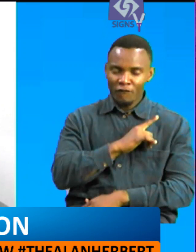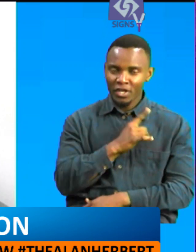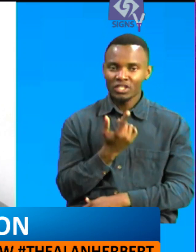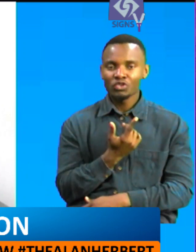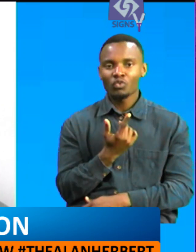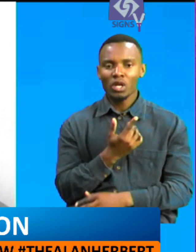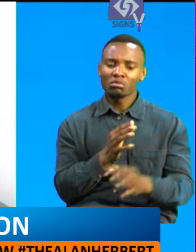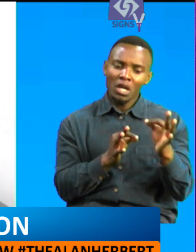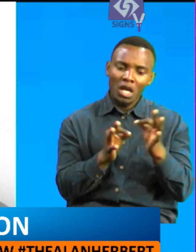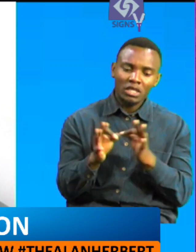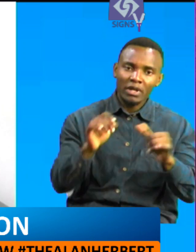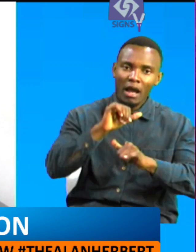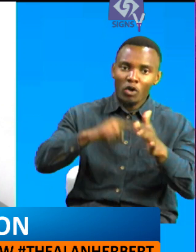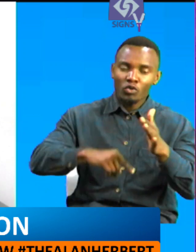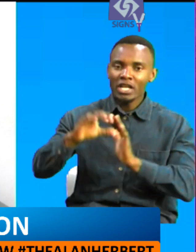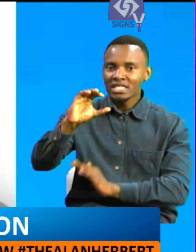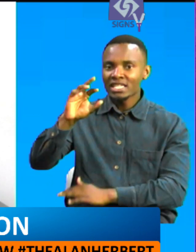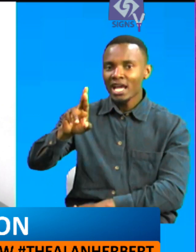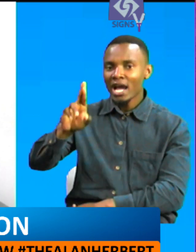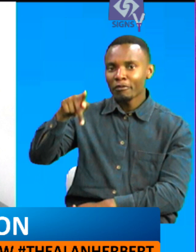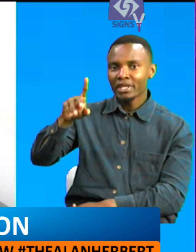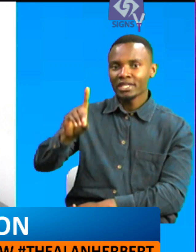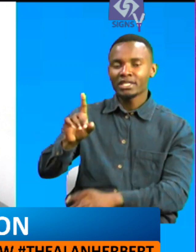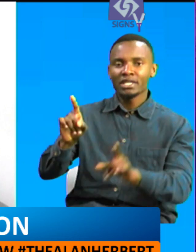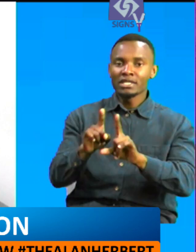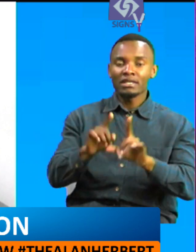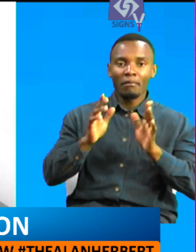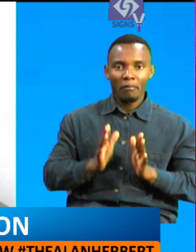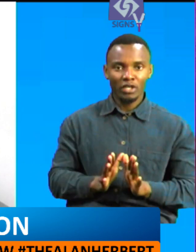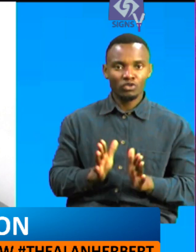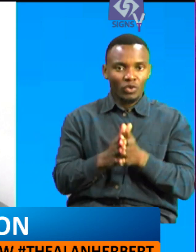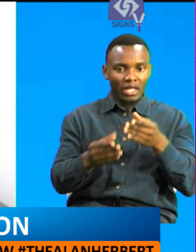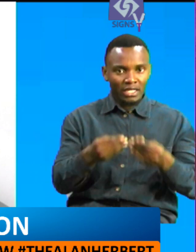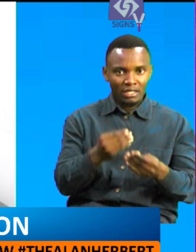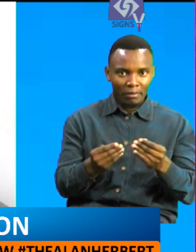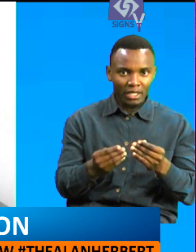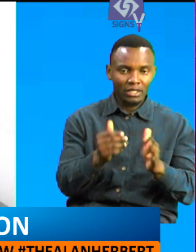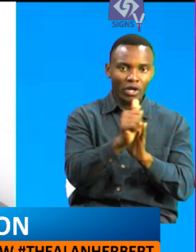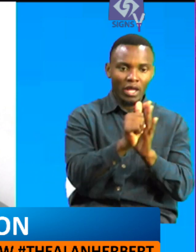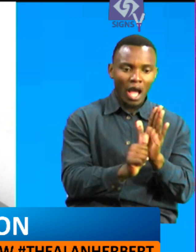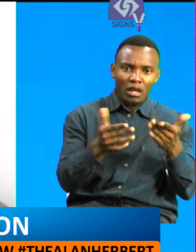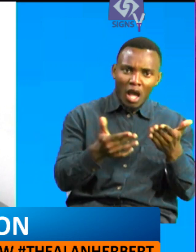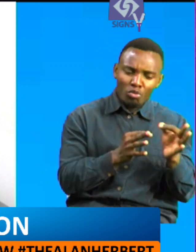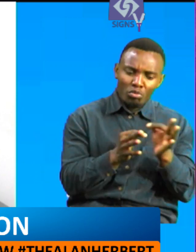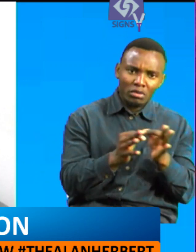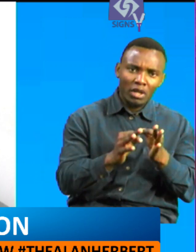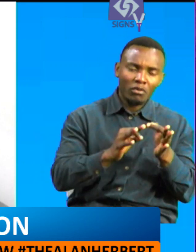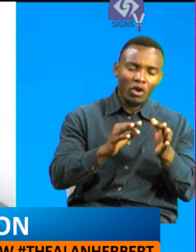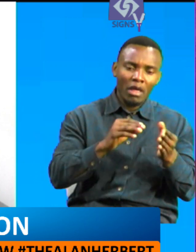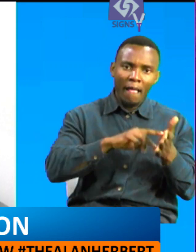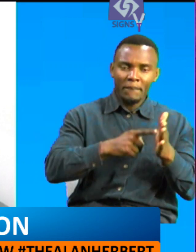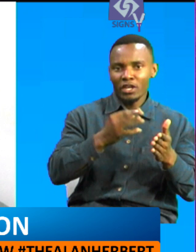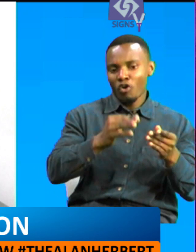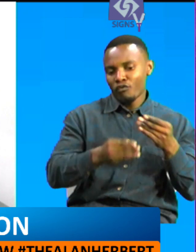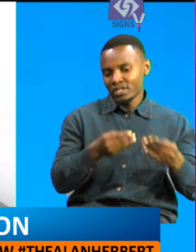referred to us about the CRPD and the Persons with Disabilities Act on how they define disability. Then indeed